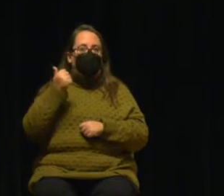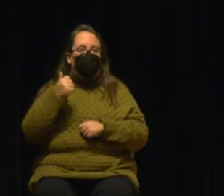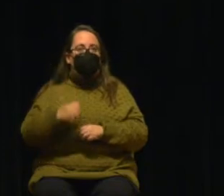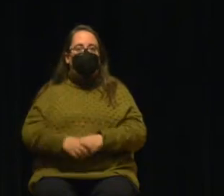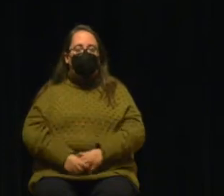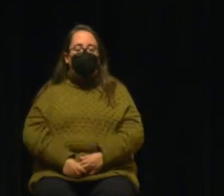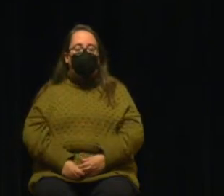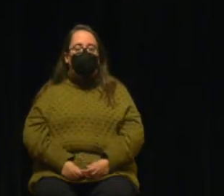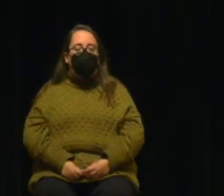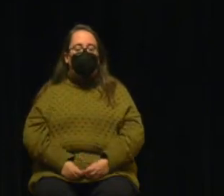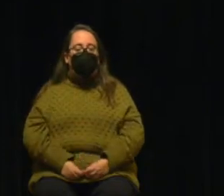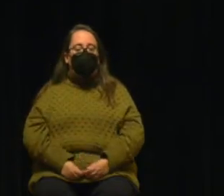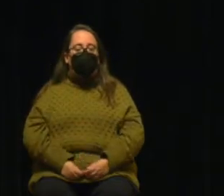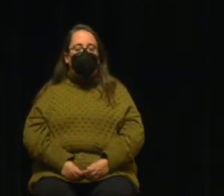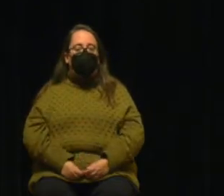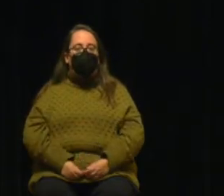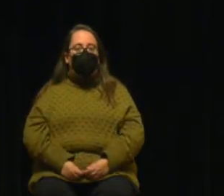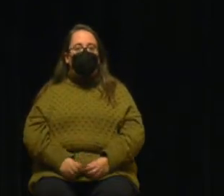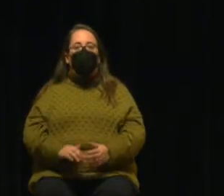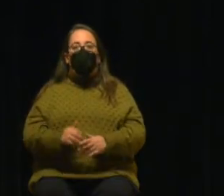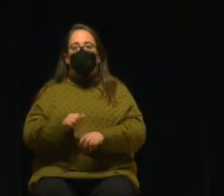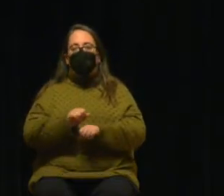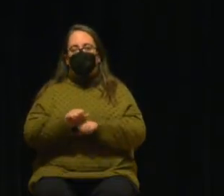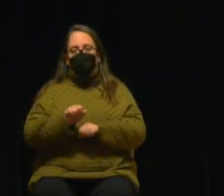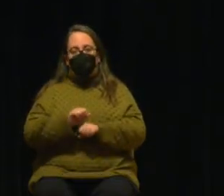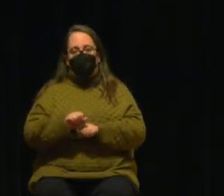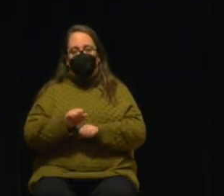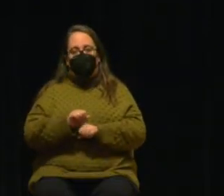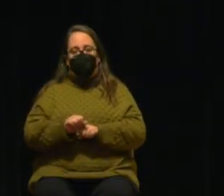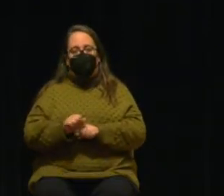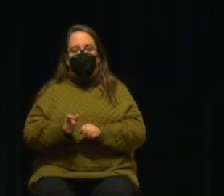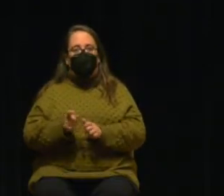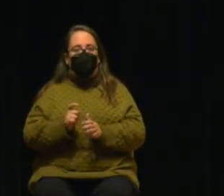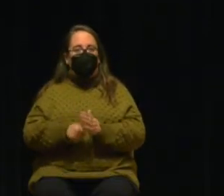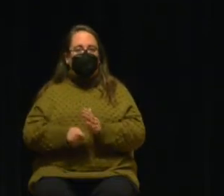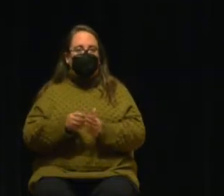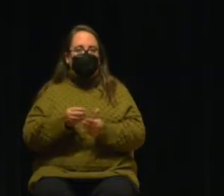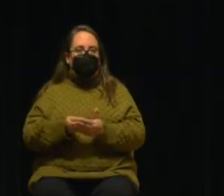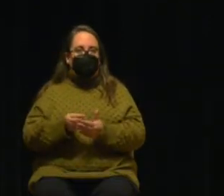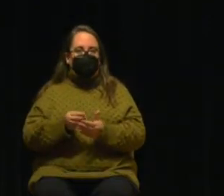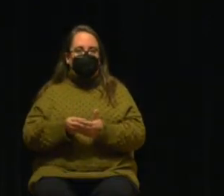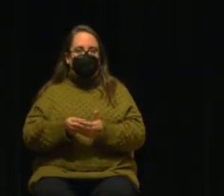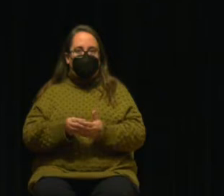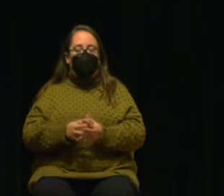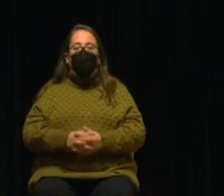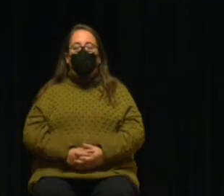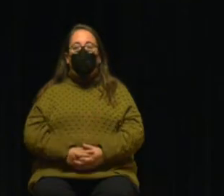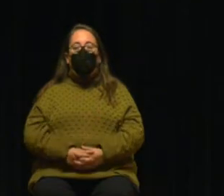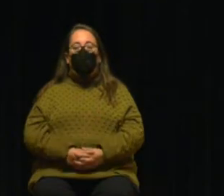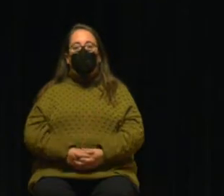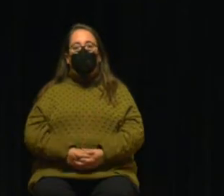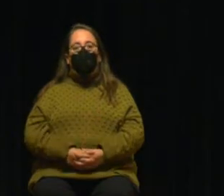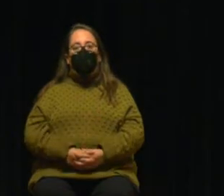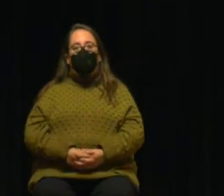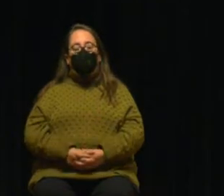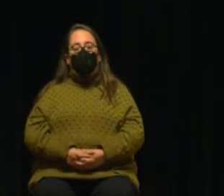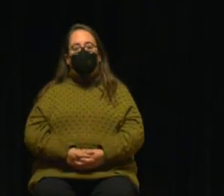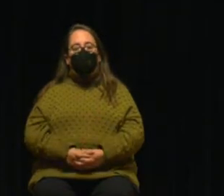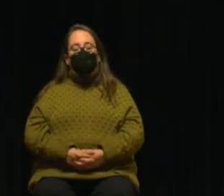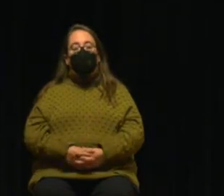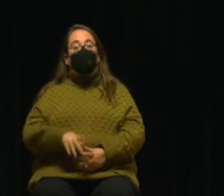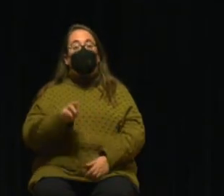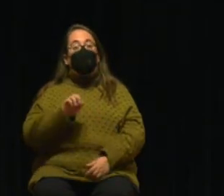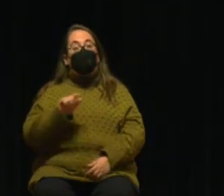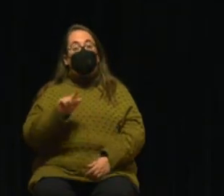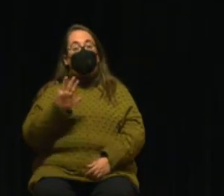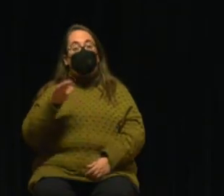All of this work, of course, cost money. And it was among Still's